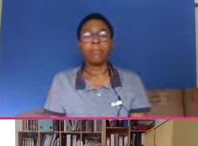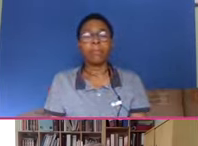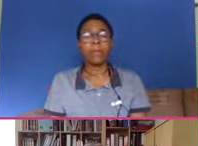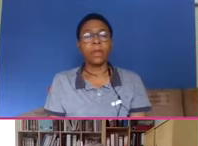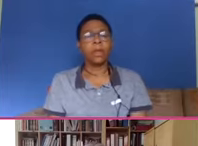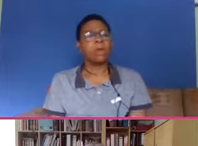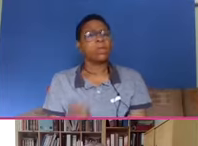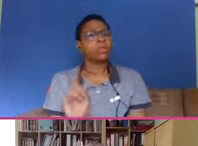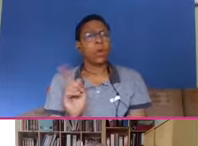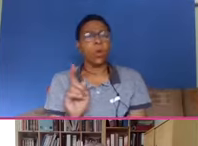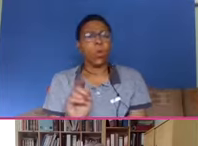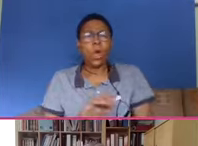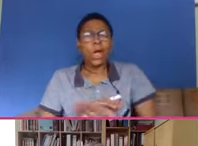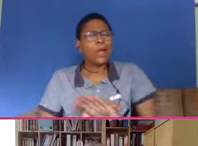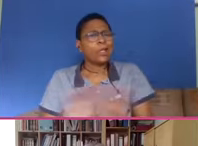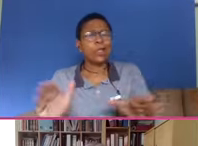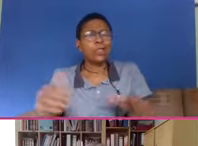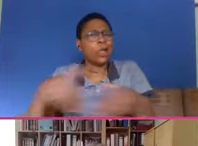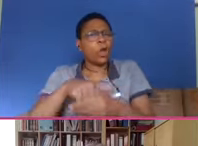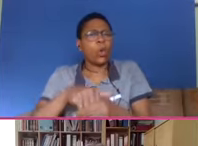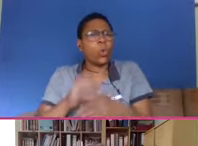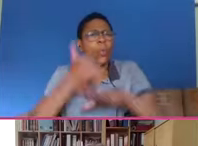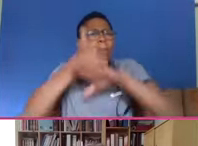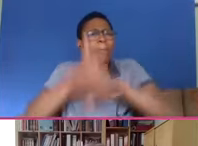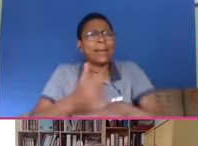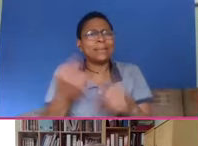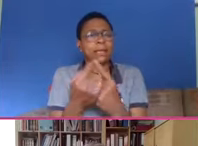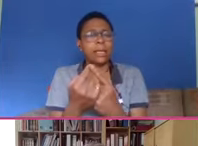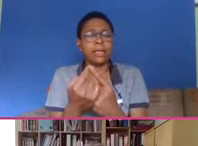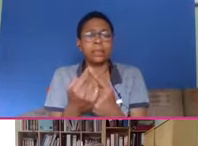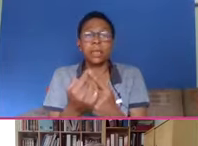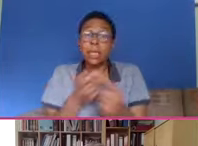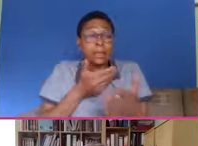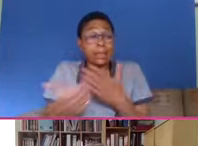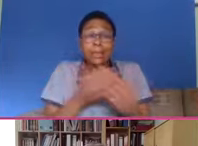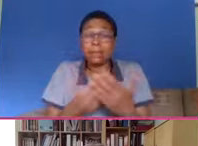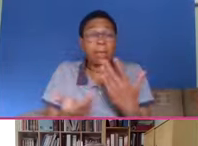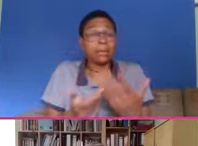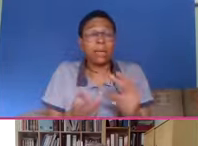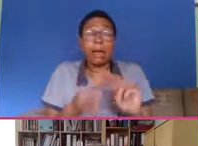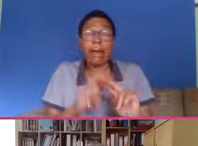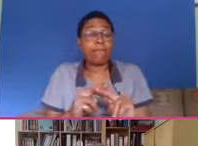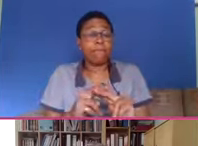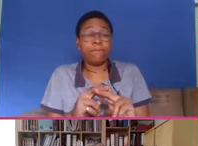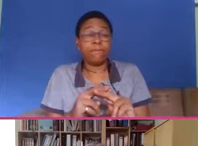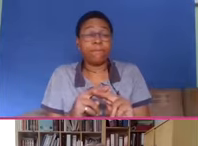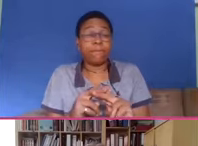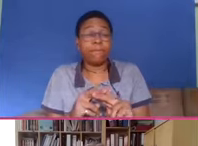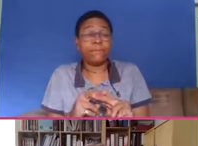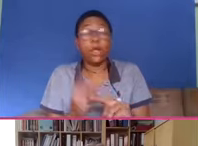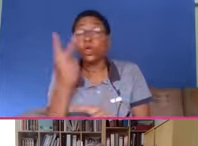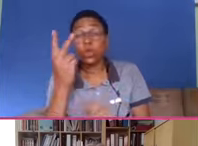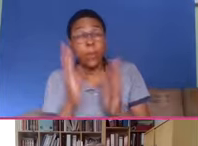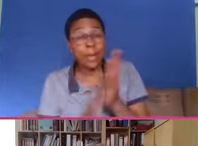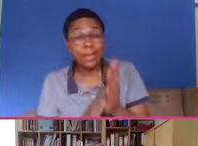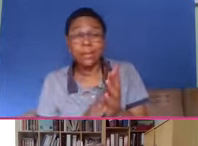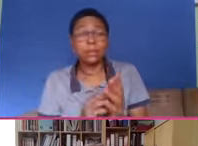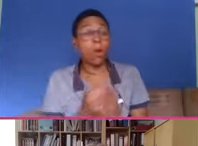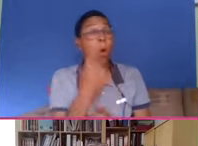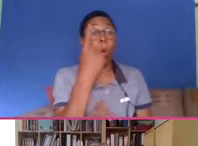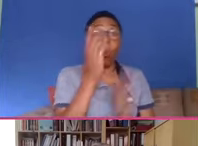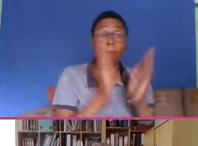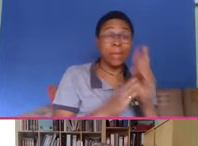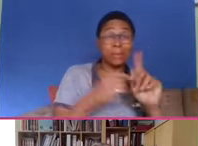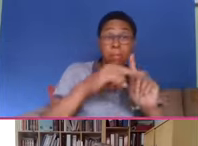include the basic measures, which should be a given. That's good hand and respiratory hygiene, and compliance should